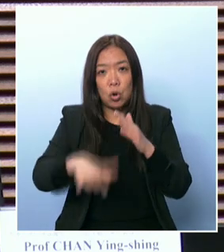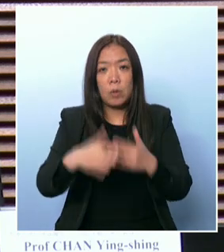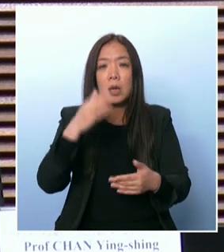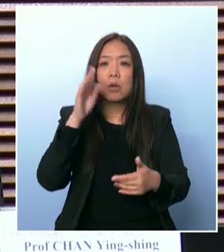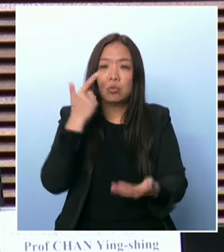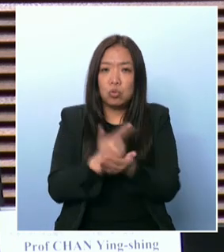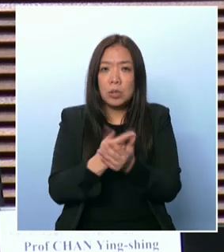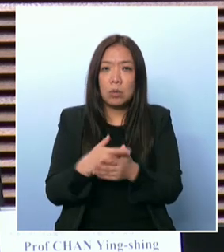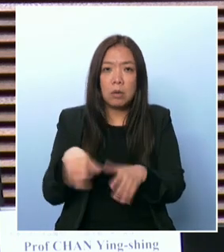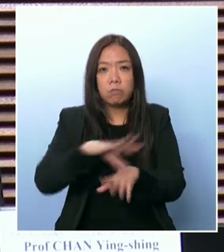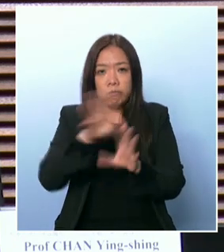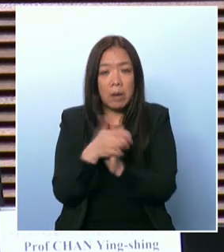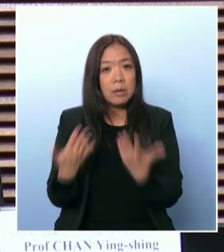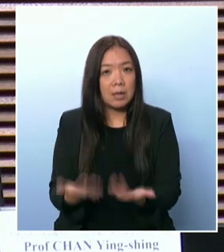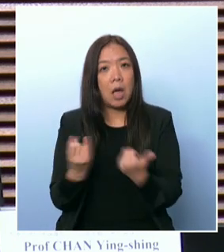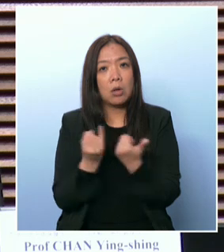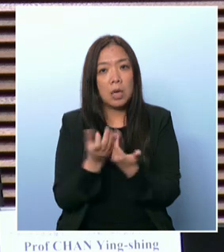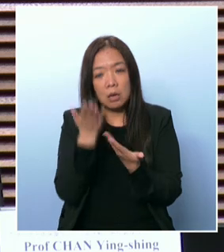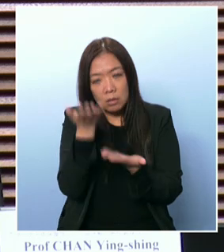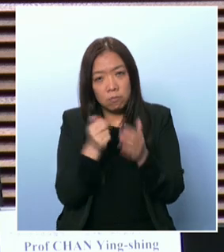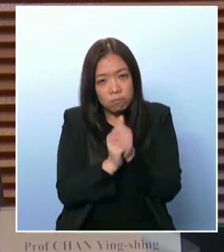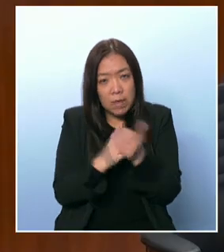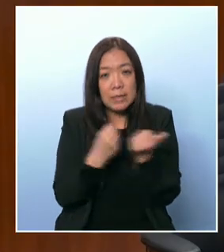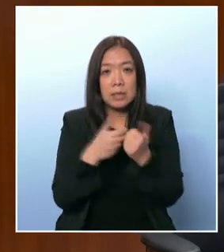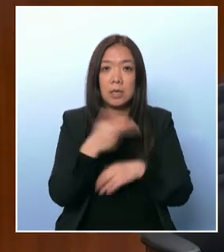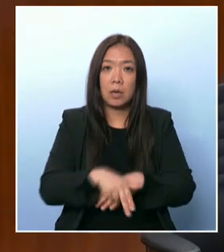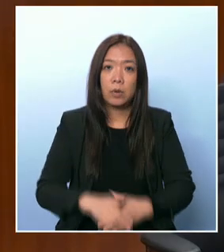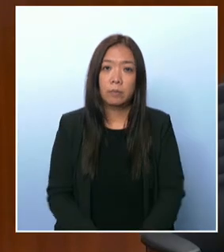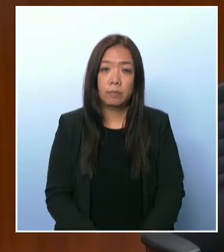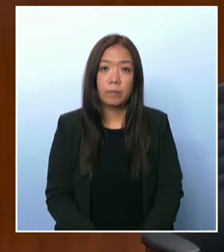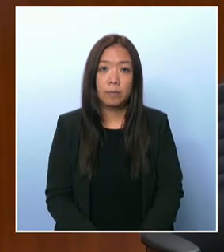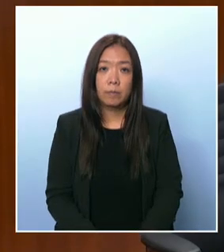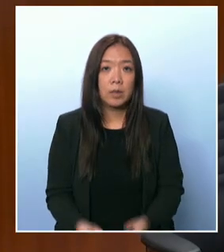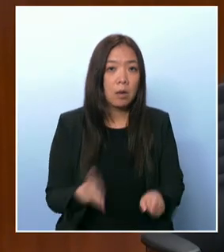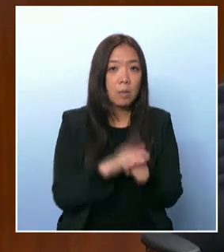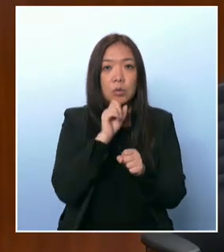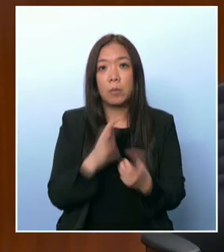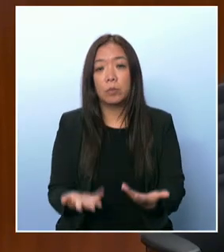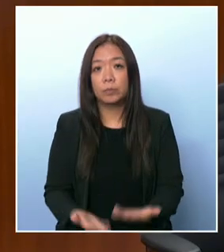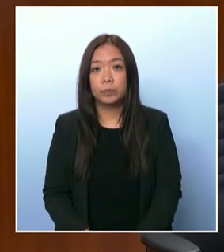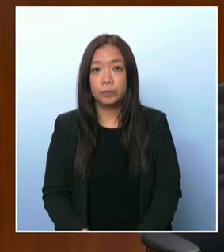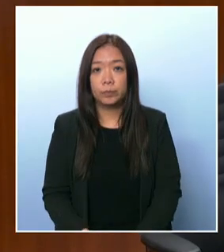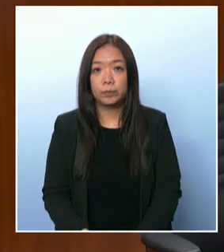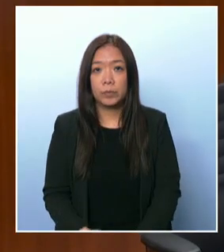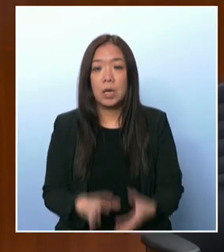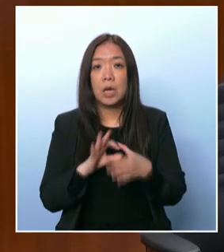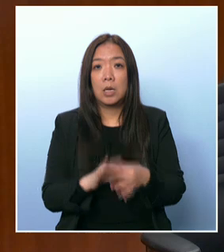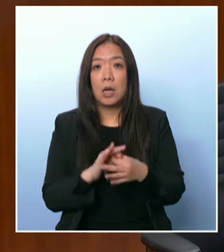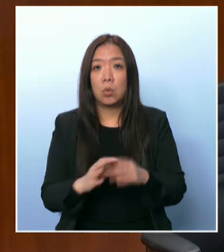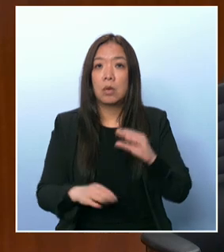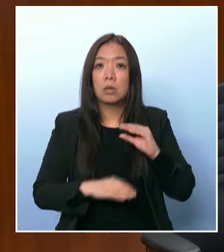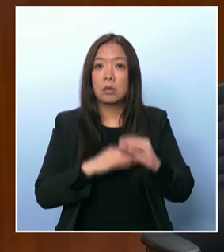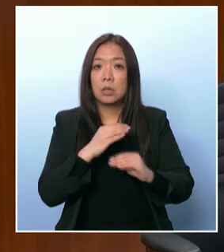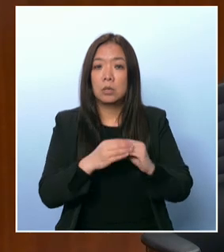available because in 10 years' time, these will be the mainstay in the healthcare system. So we urge members to support the